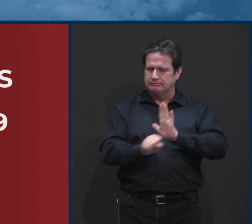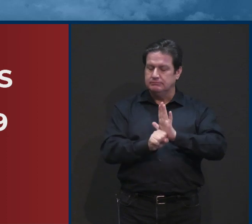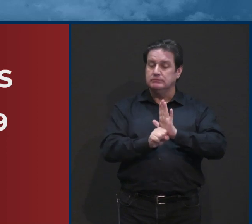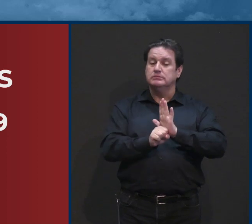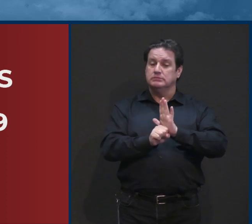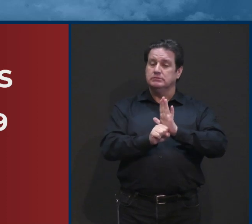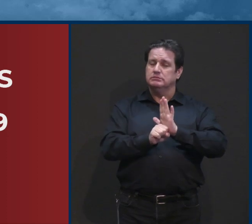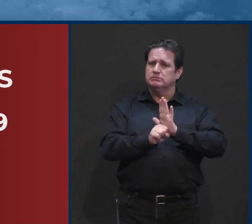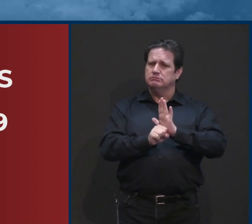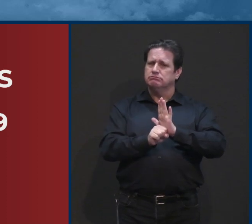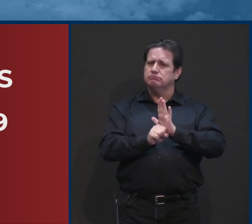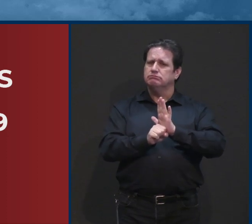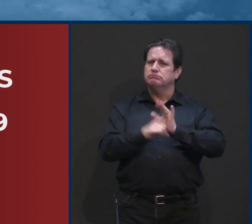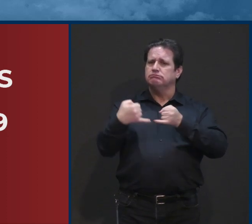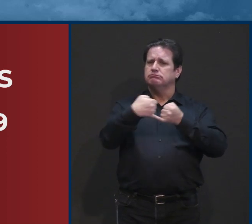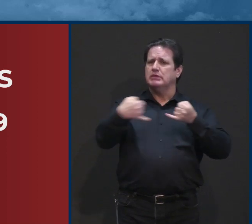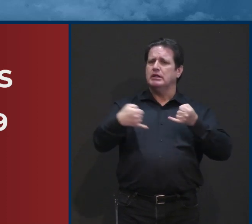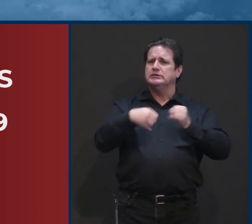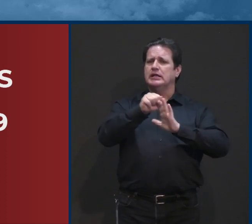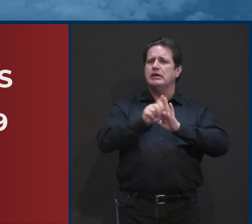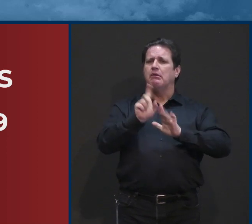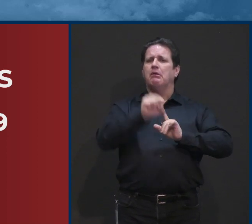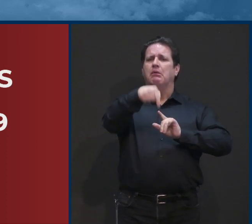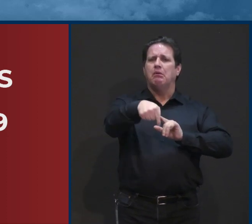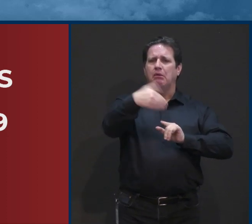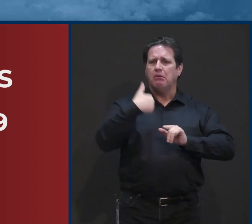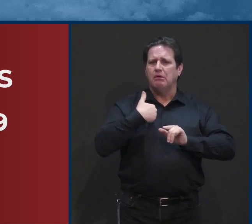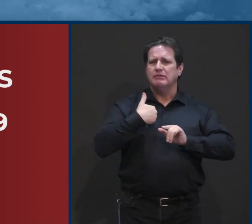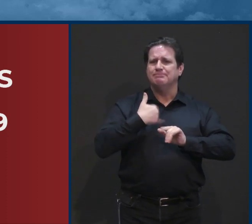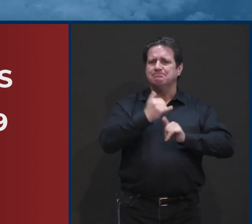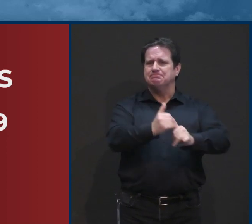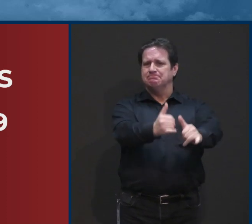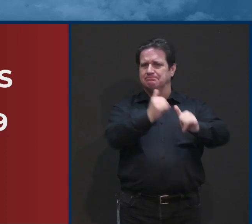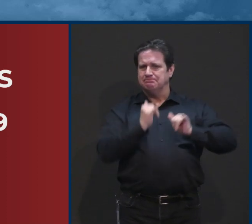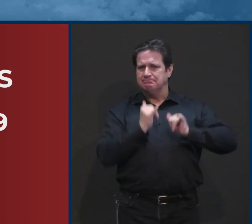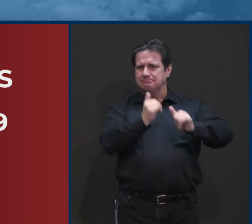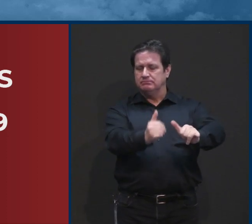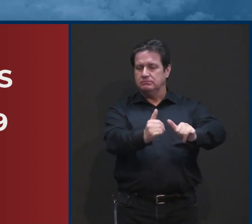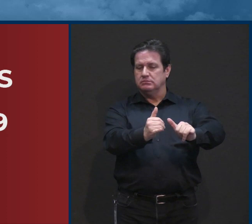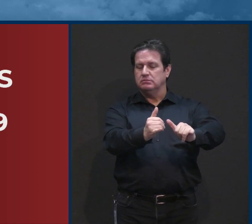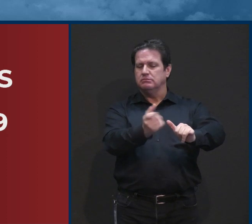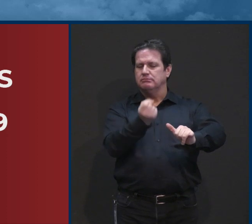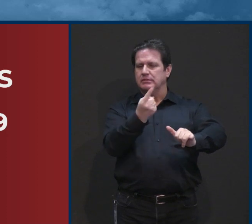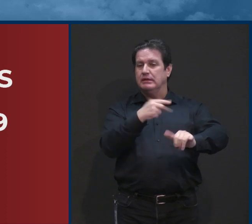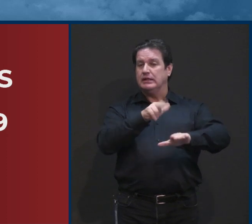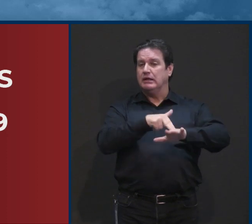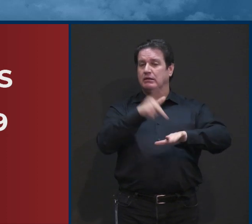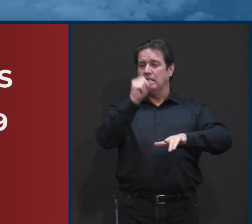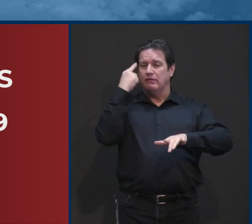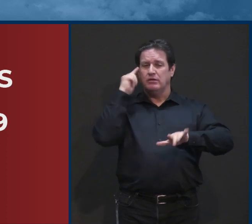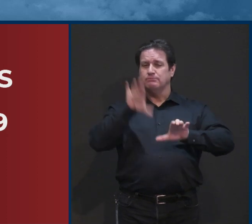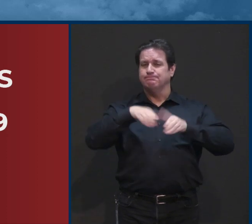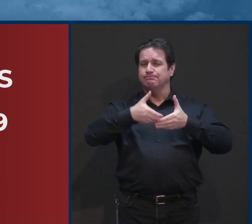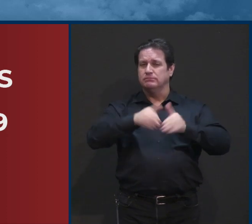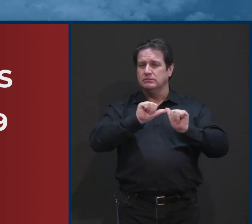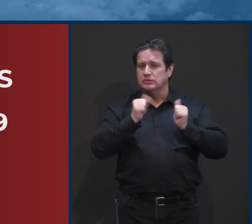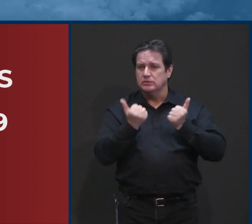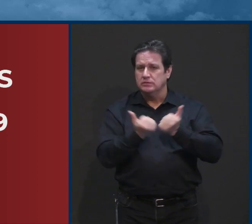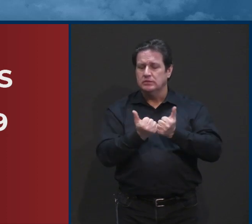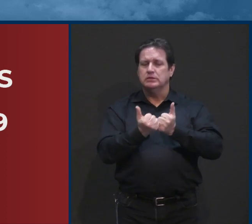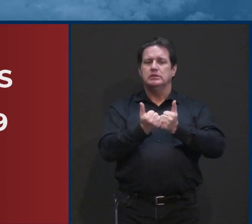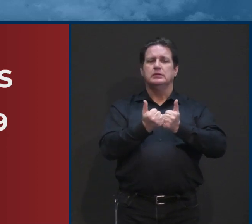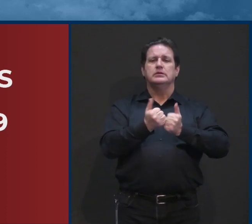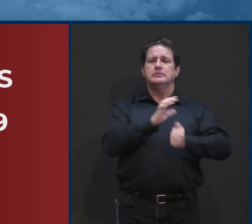cross the border all the time. Good news this week, governors, the National Governors Association, our executive